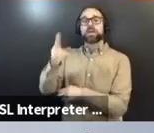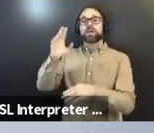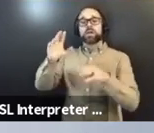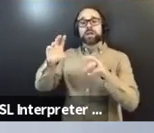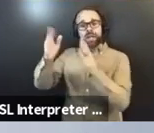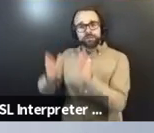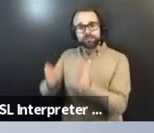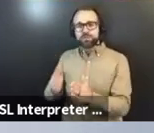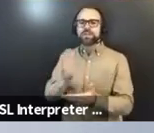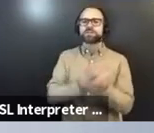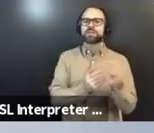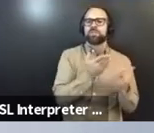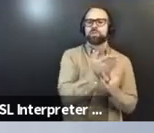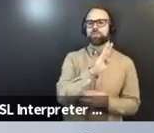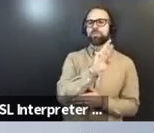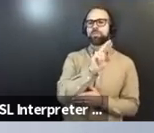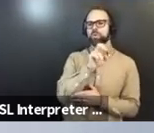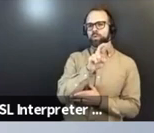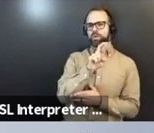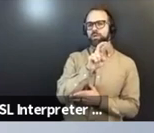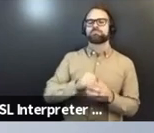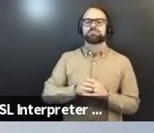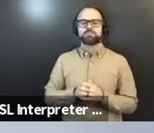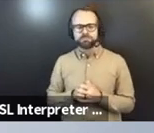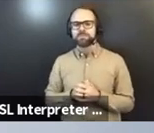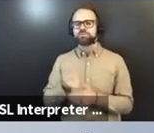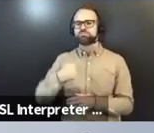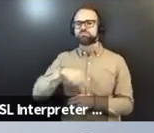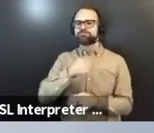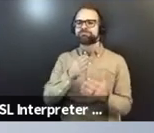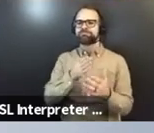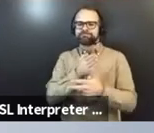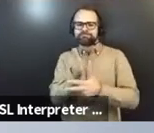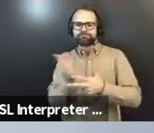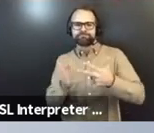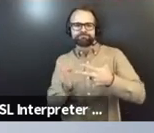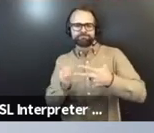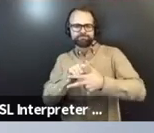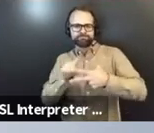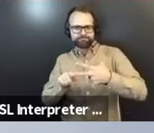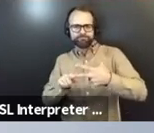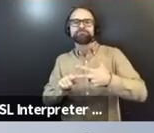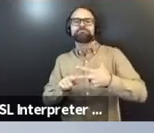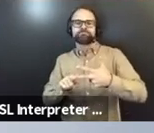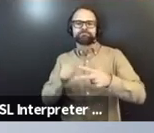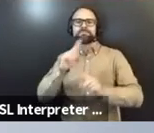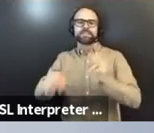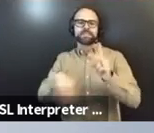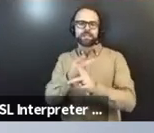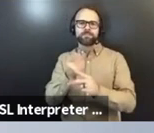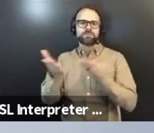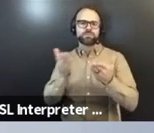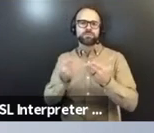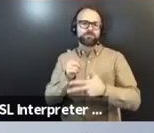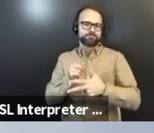broker. So across these 8 funds, we specialize in doing 3 types of services for the startup world. The